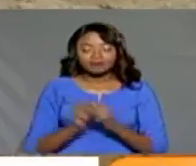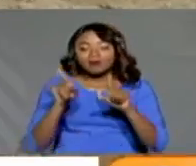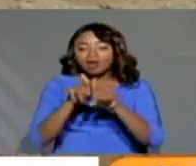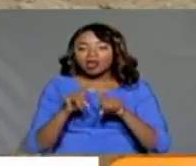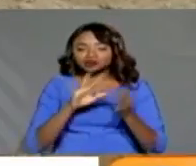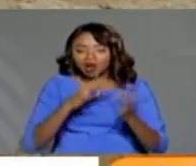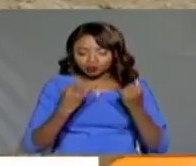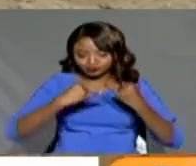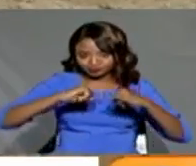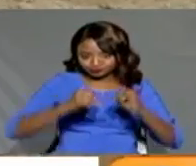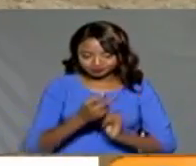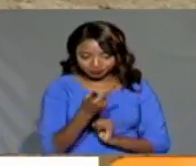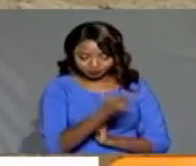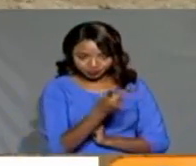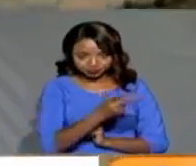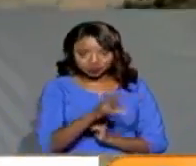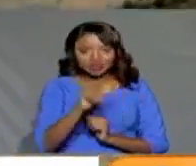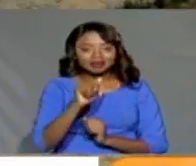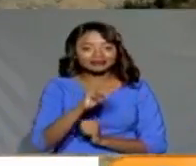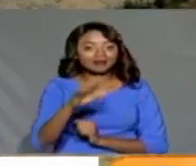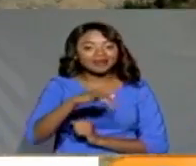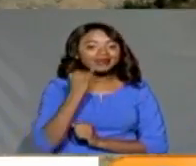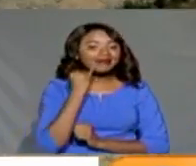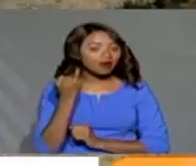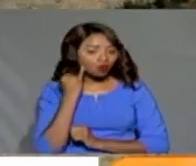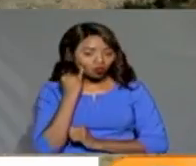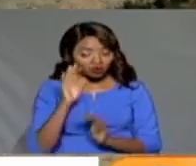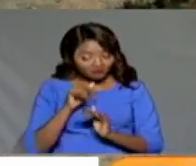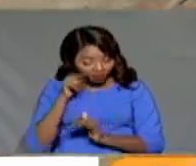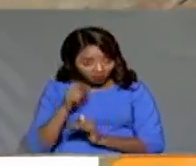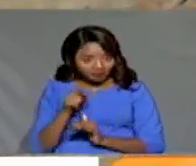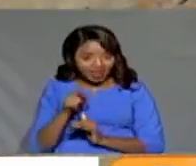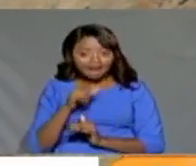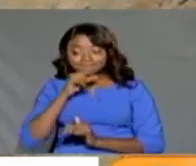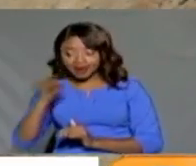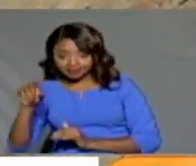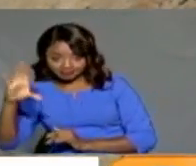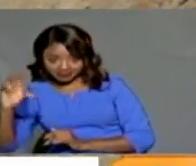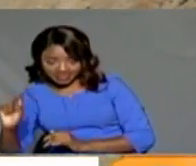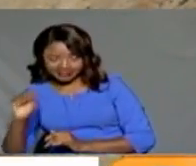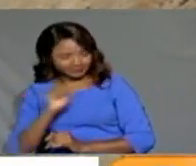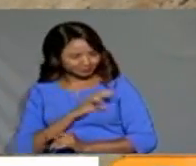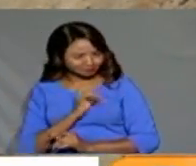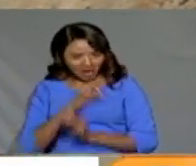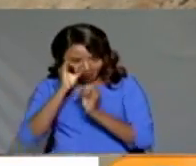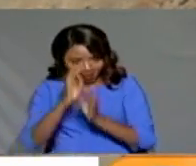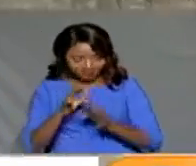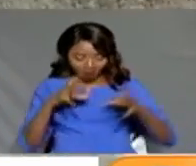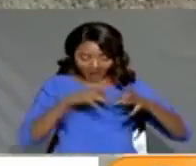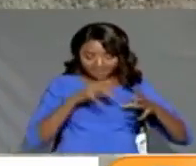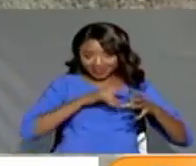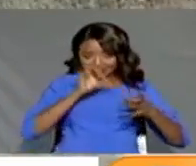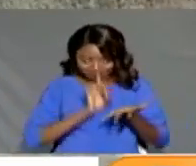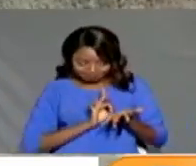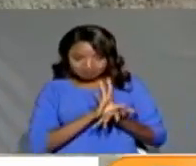implementing the multi-billion shilling Itare dam in Nakuru. At that time, Chelugui feared that cancelling the contract with the firm was untenable